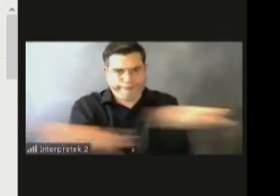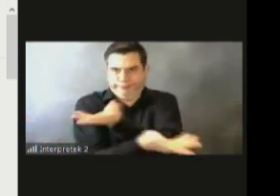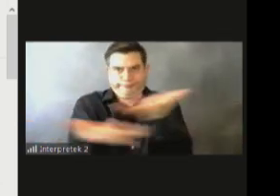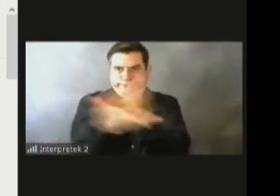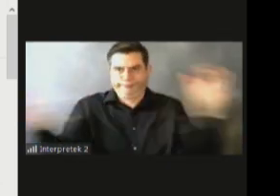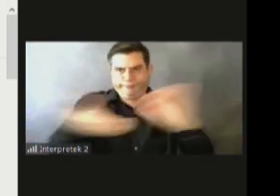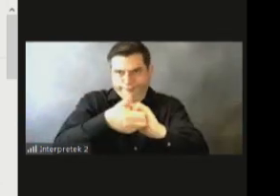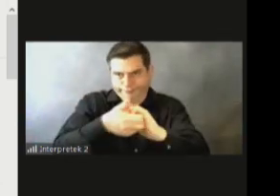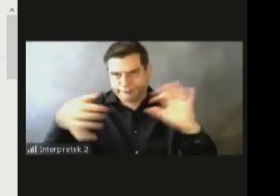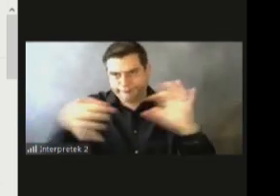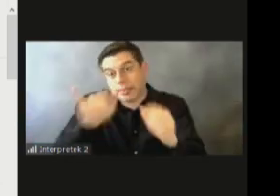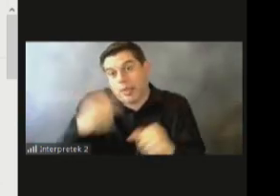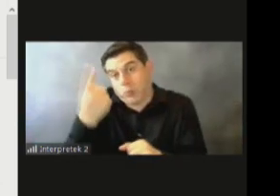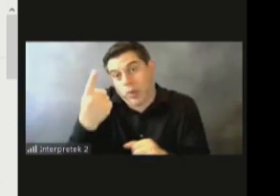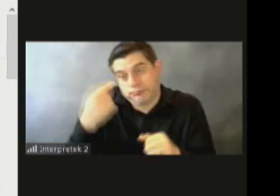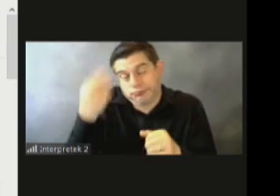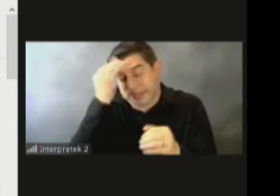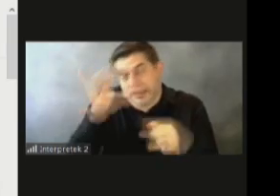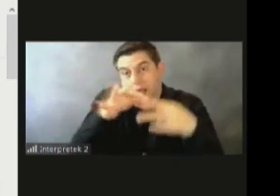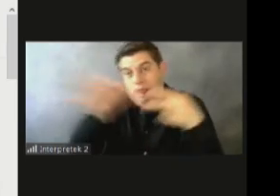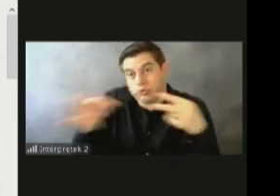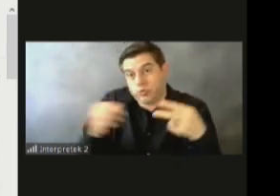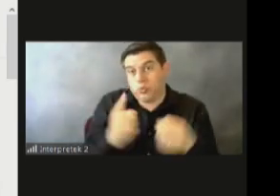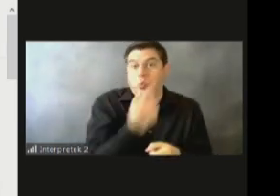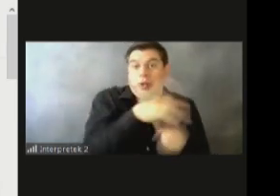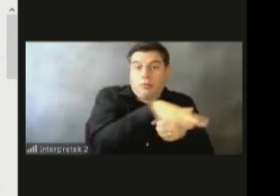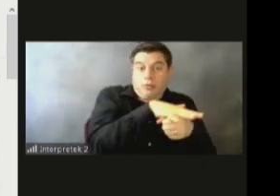use for supplementing your local housing dollars.